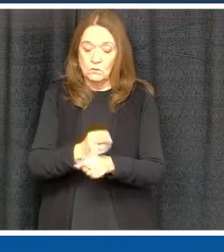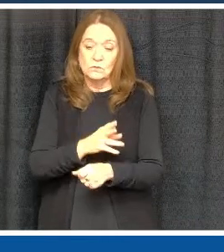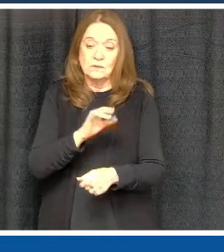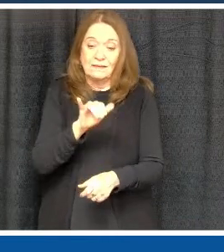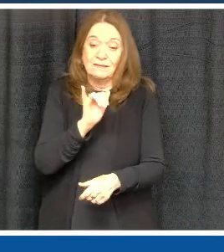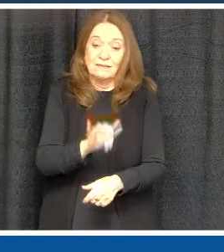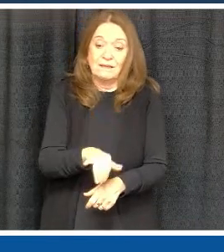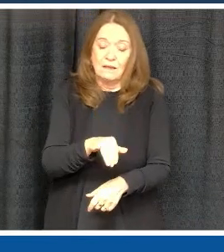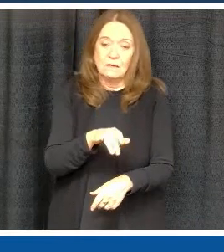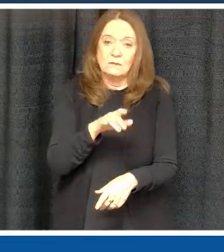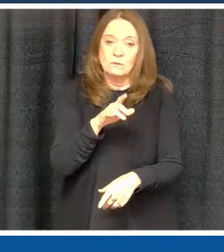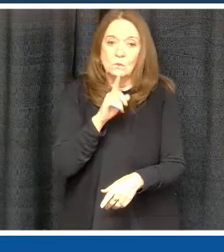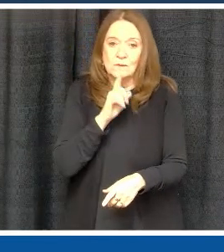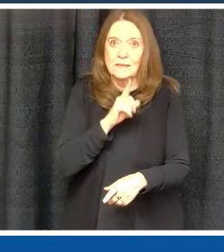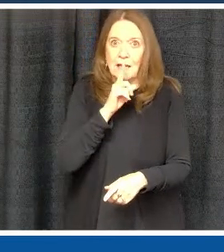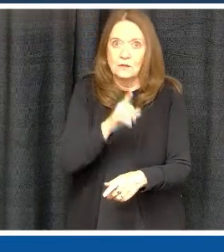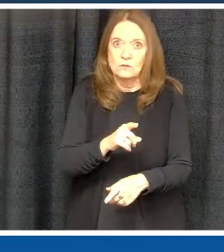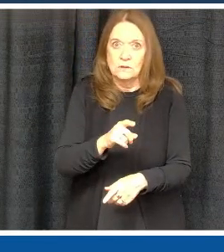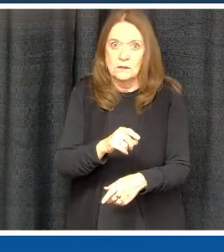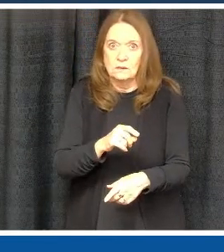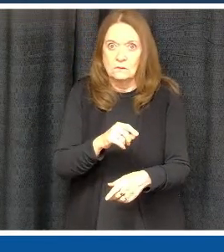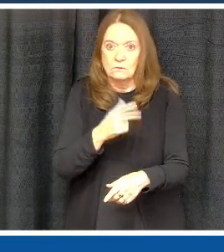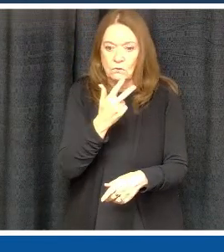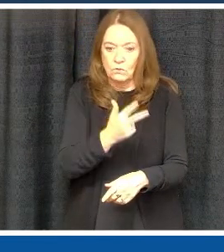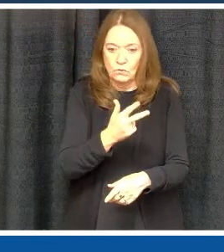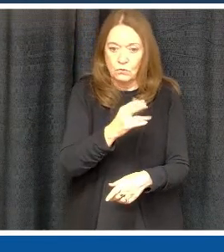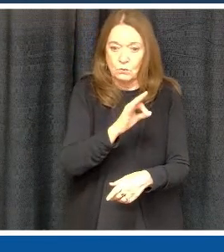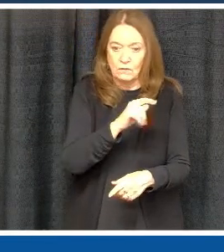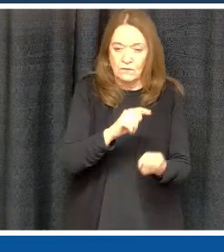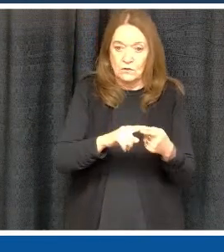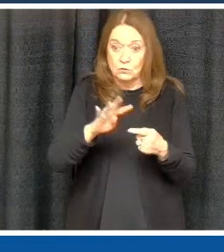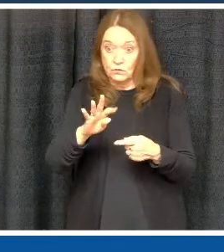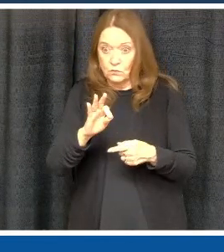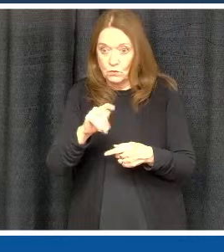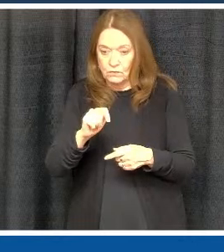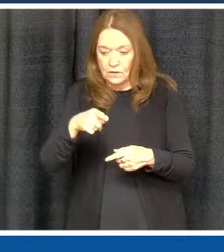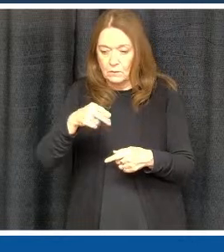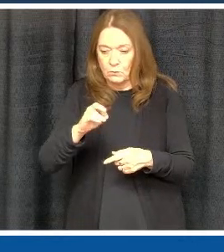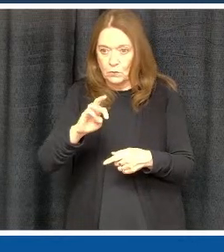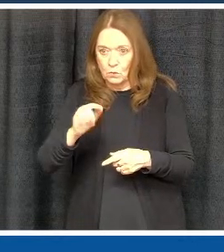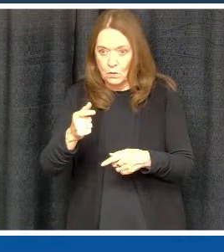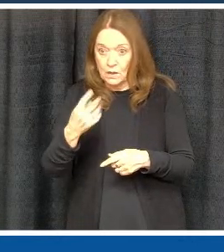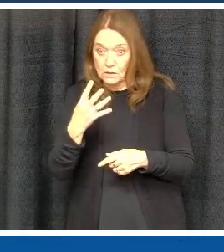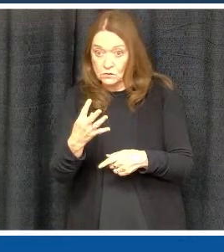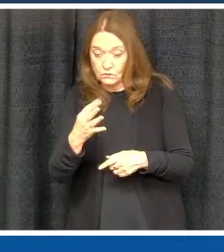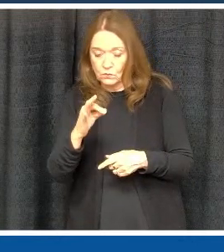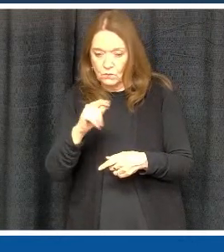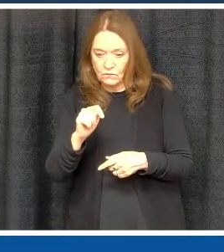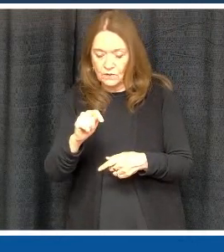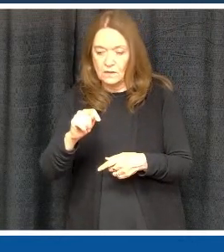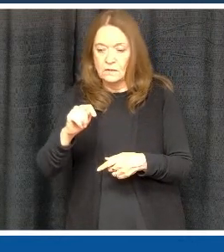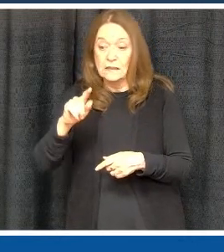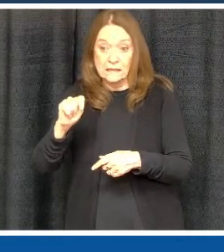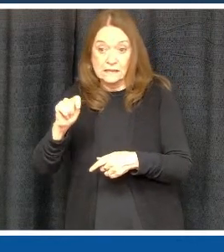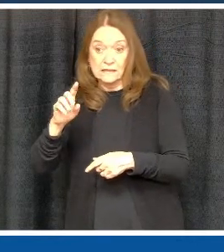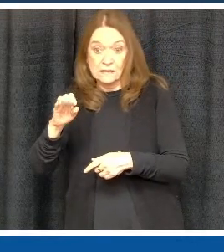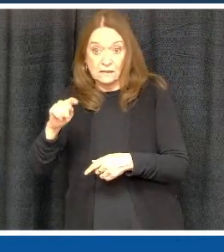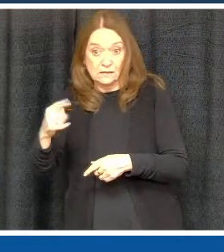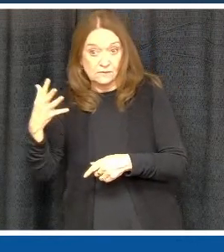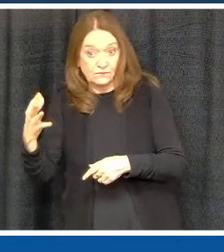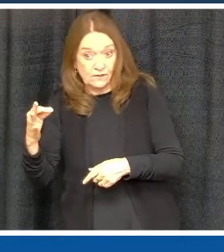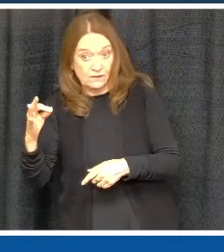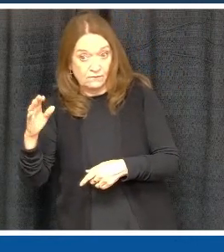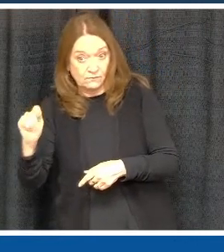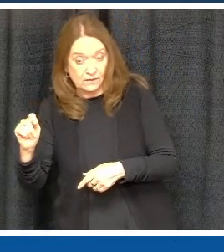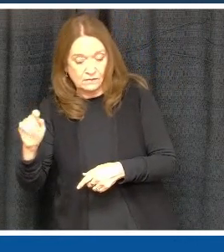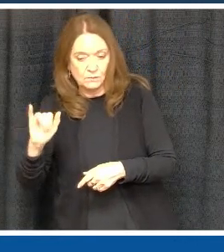that was actually 3 feet to 4 feet. ProWalk is 4 feet, TDOT is 5 feet, but again, that was before